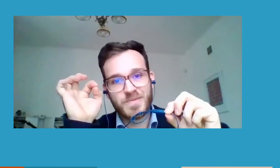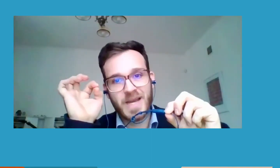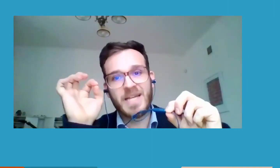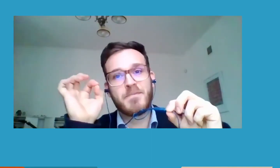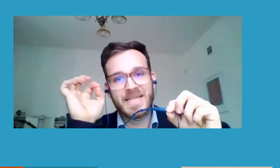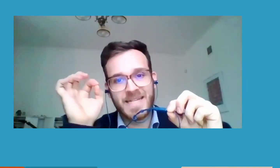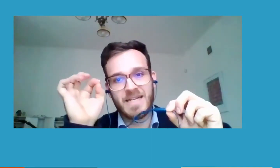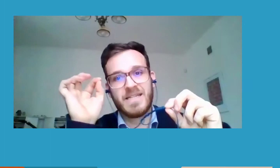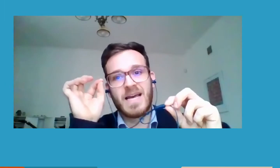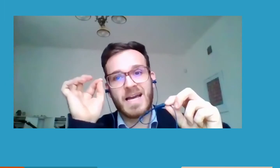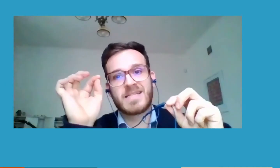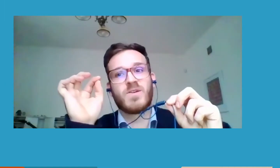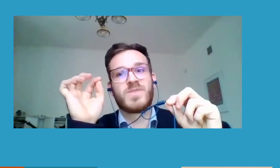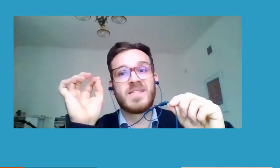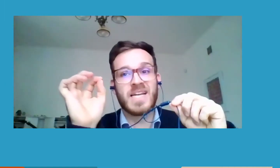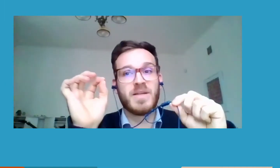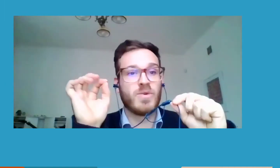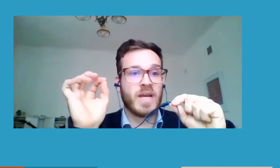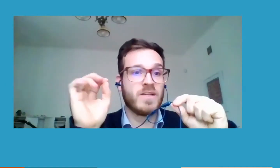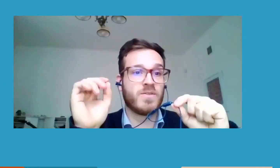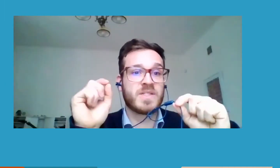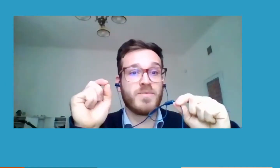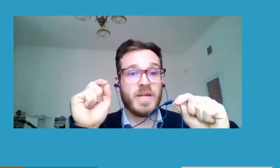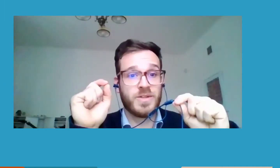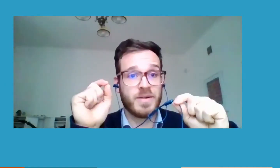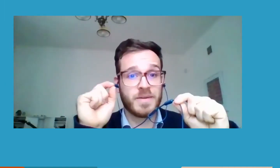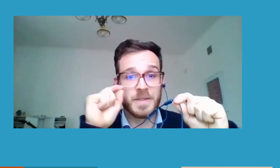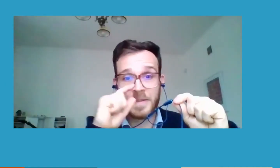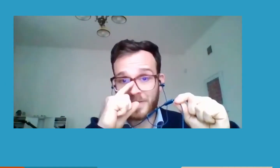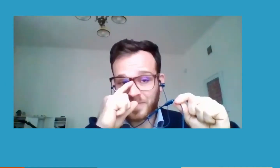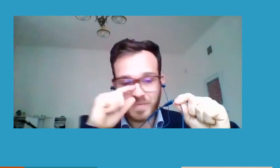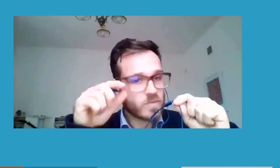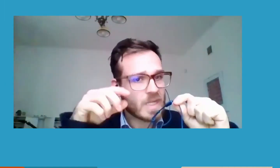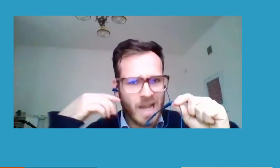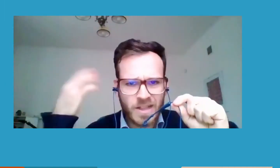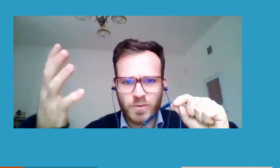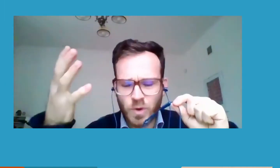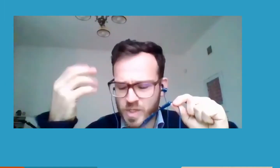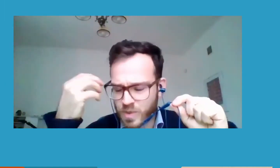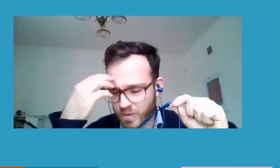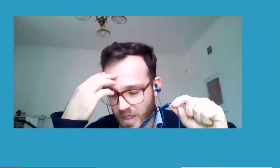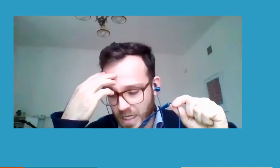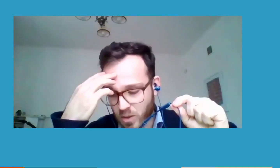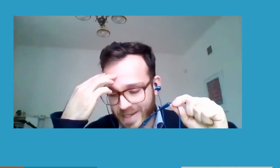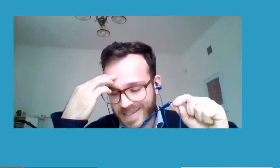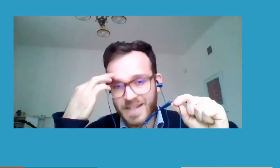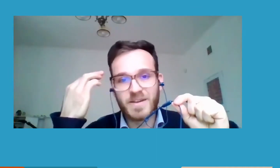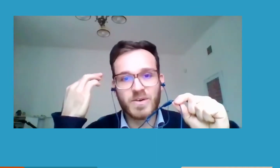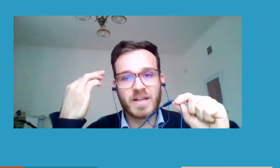hate speech, and in particular, the acts of incitement to hatred or discrimination, other forms